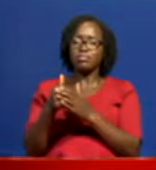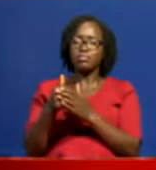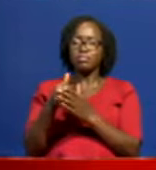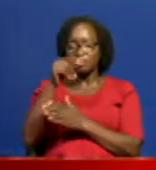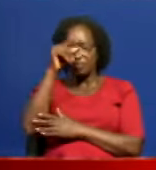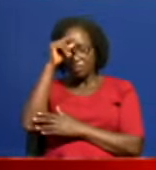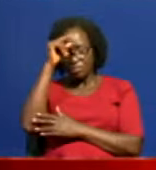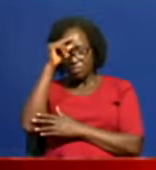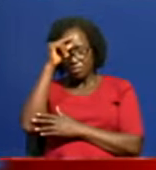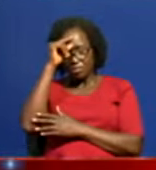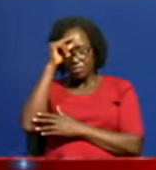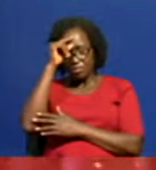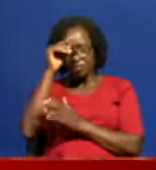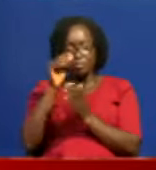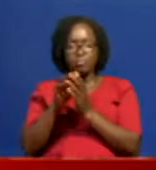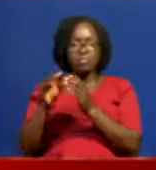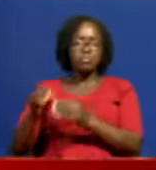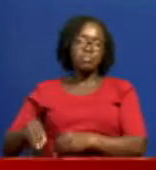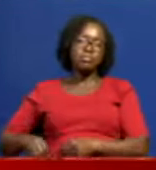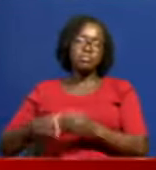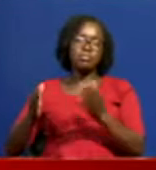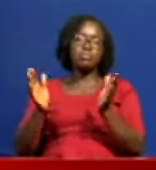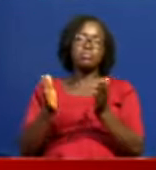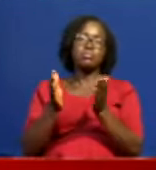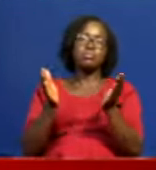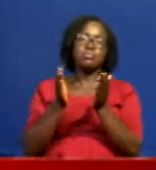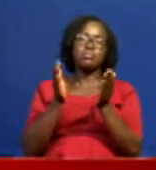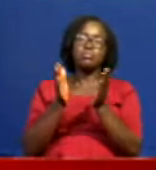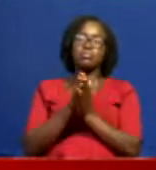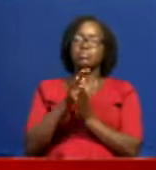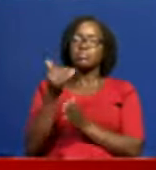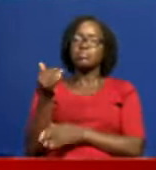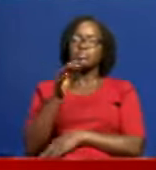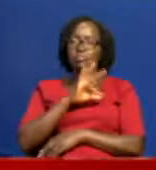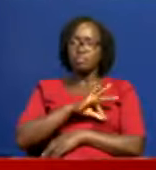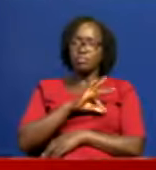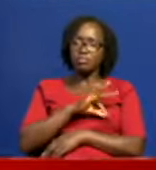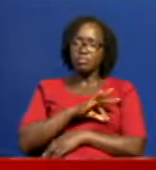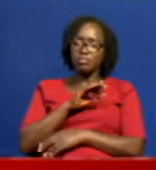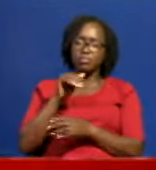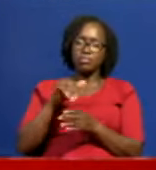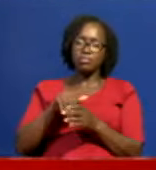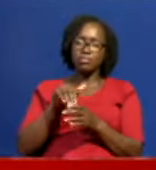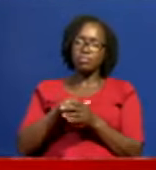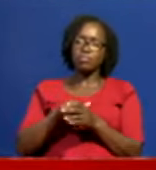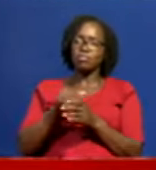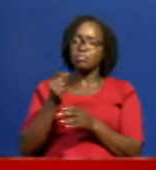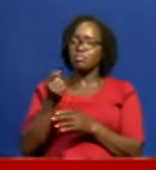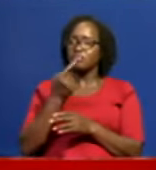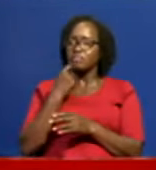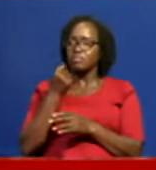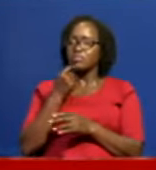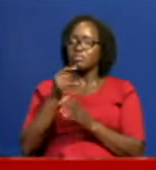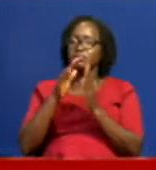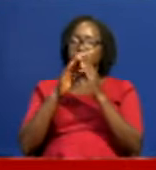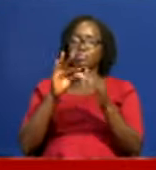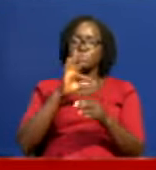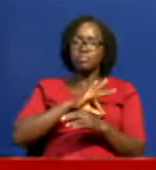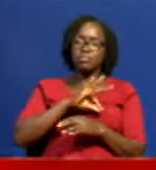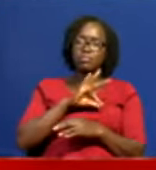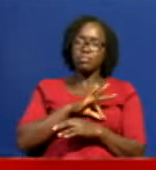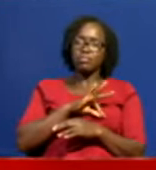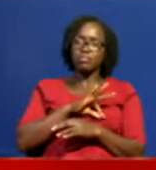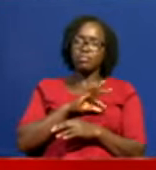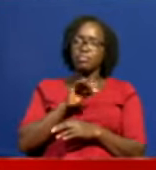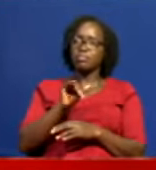government with generous welfare and other benefits, including medical and housing benefits